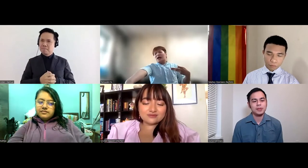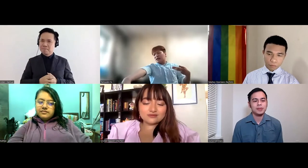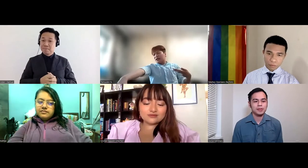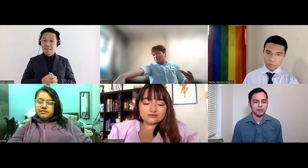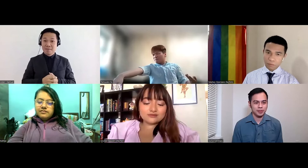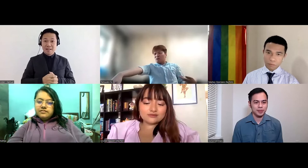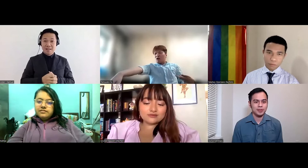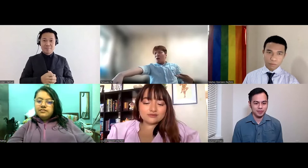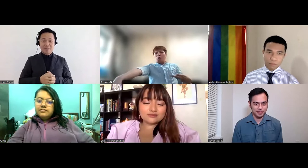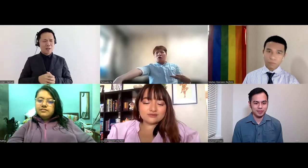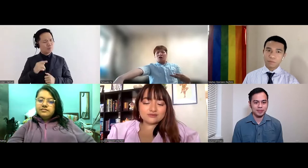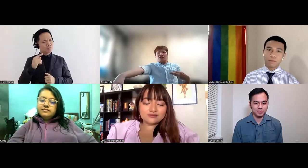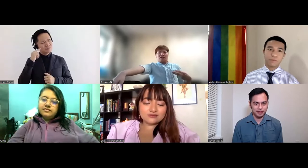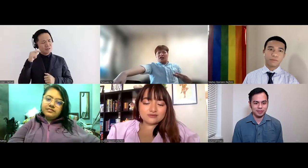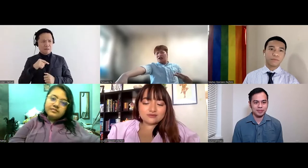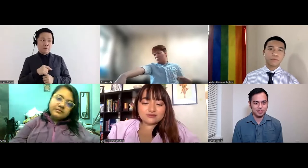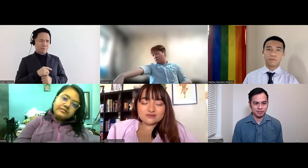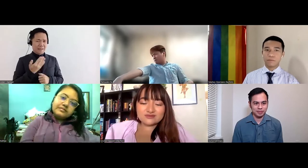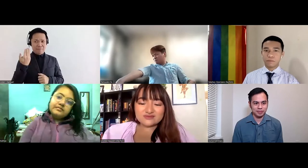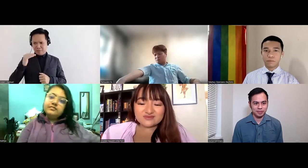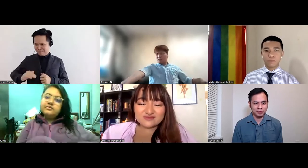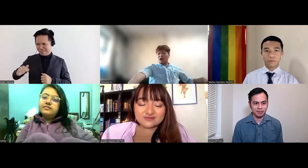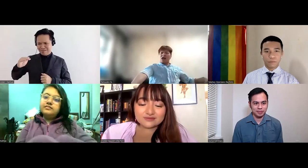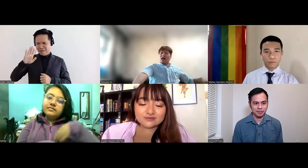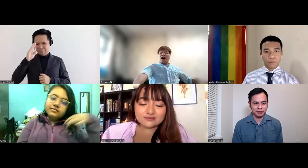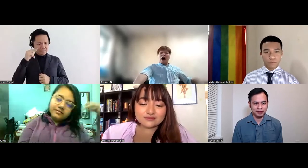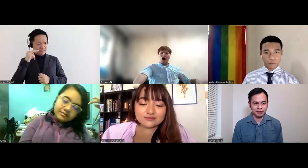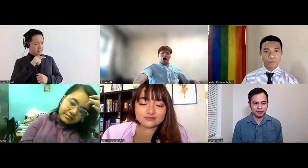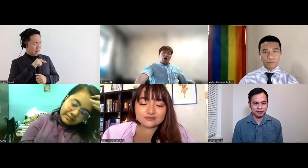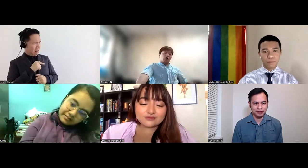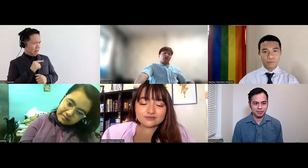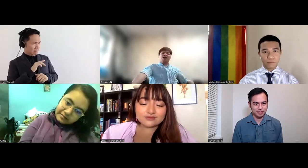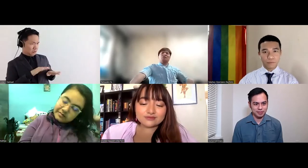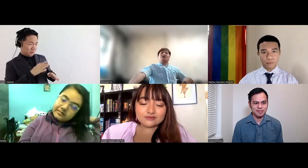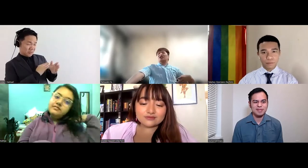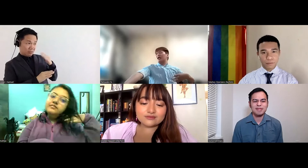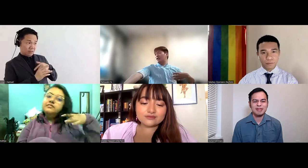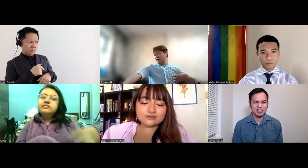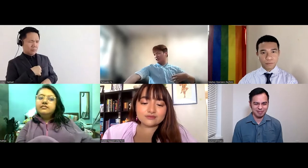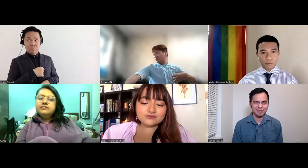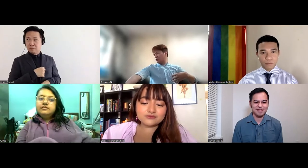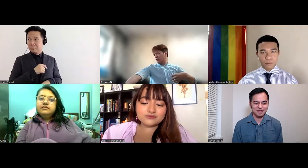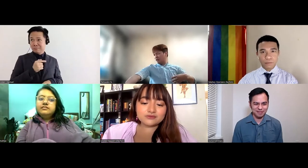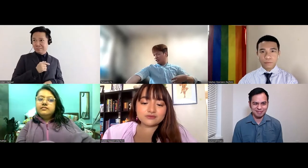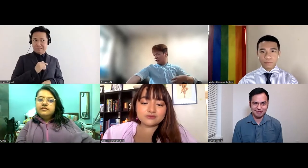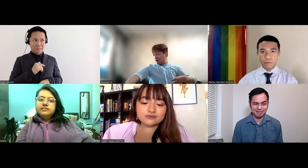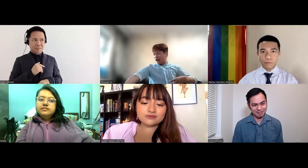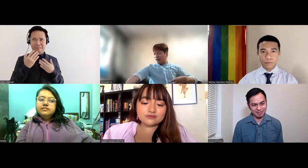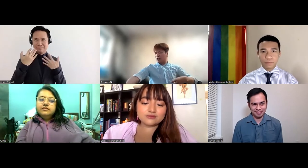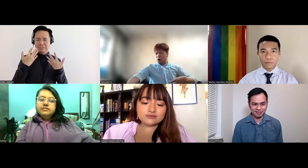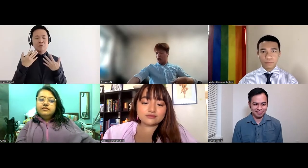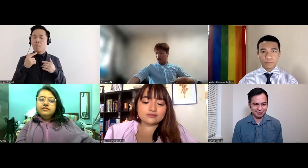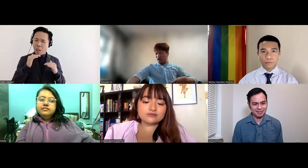misunderstanding between disabled and abled children. And then I'm sure there is a lot to do for